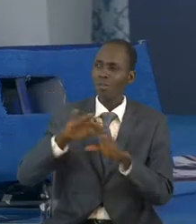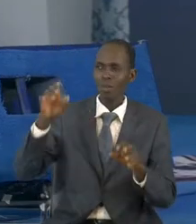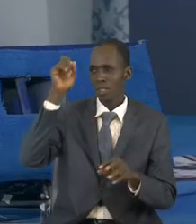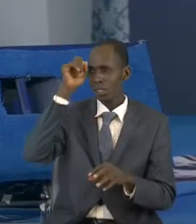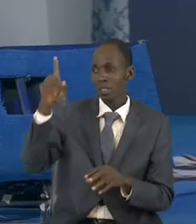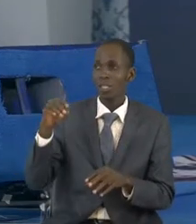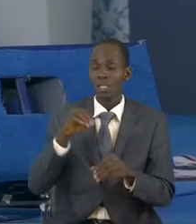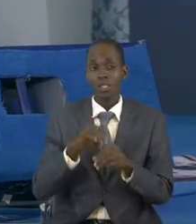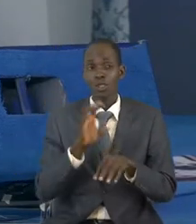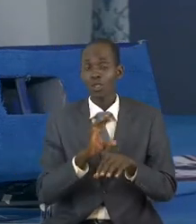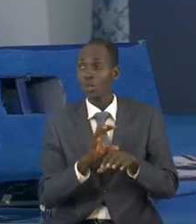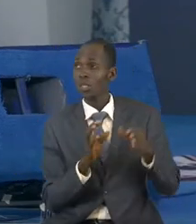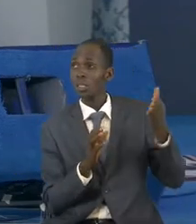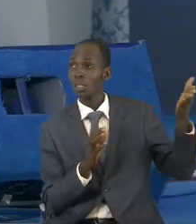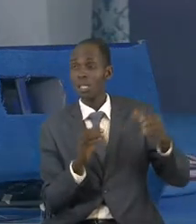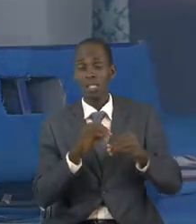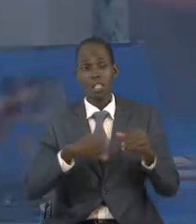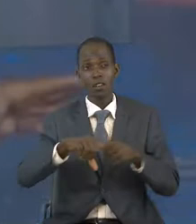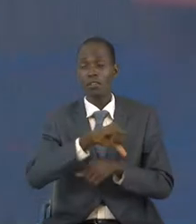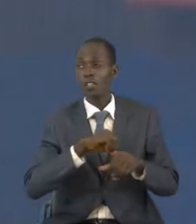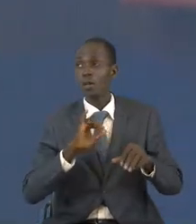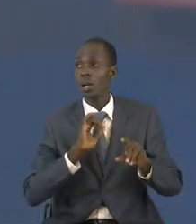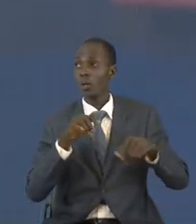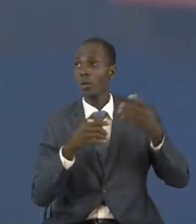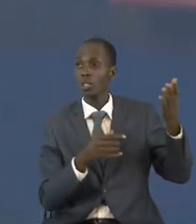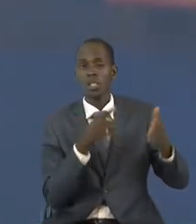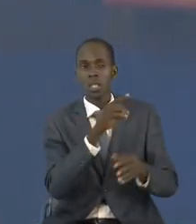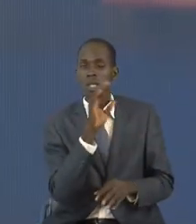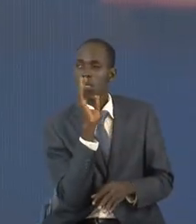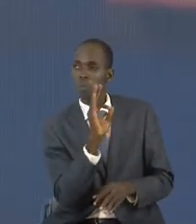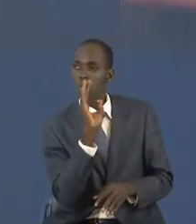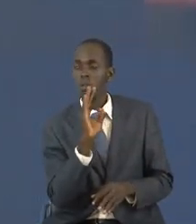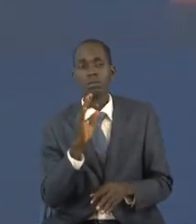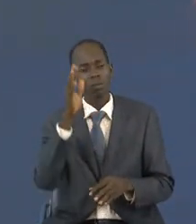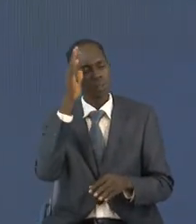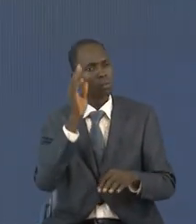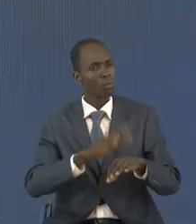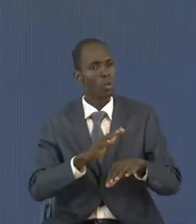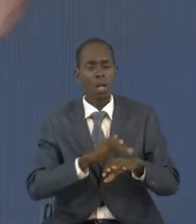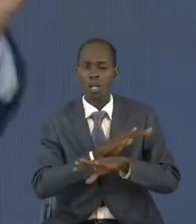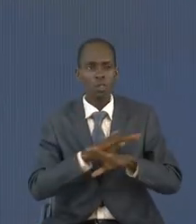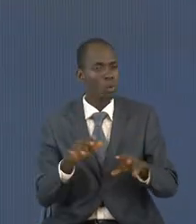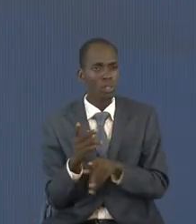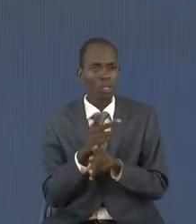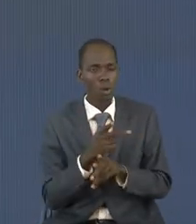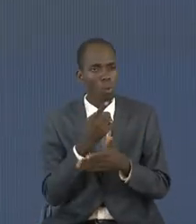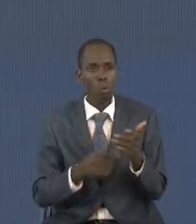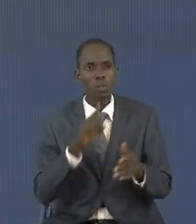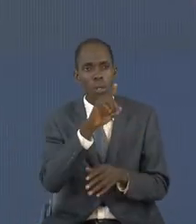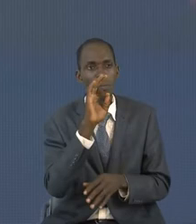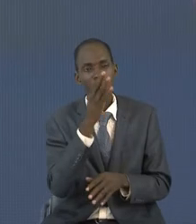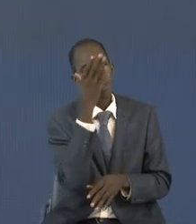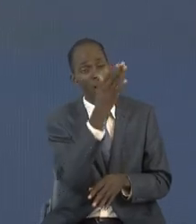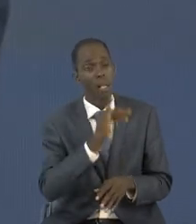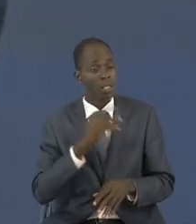the fellowship I go, they preach this, I don't care what they preach. I see your lifestyle. I see what you're doing. You